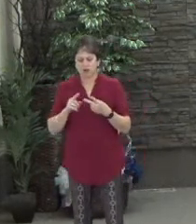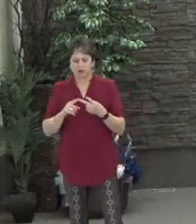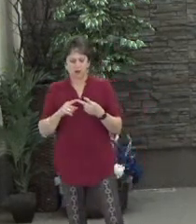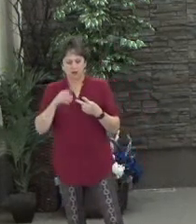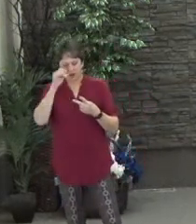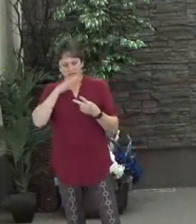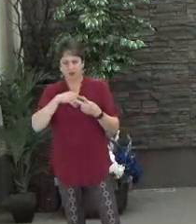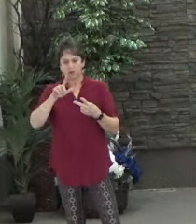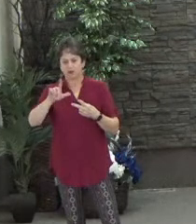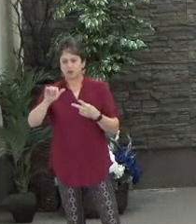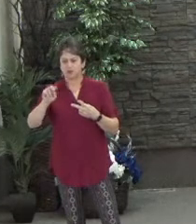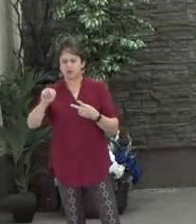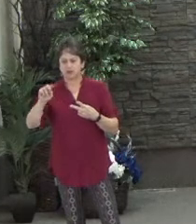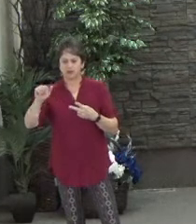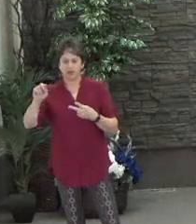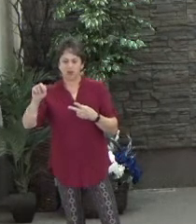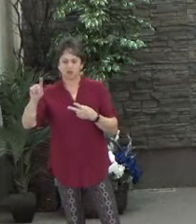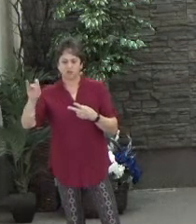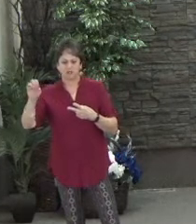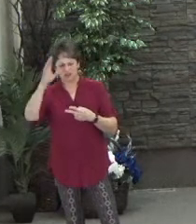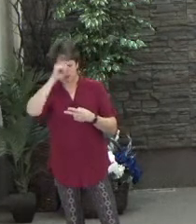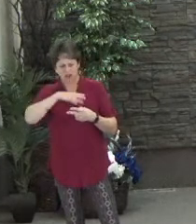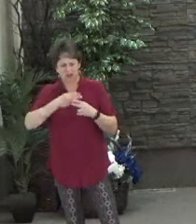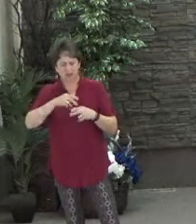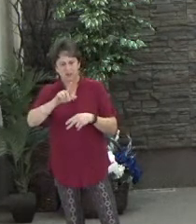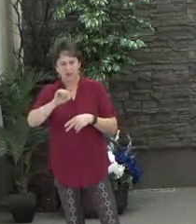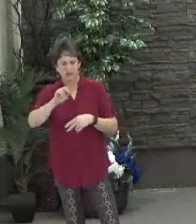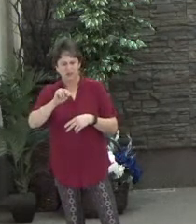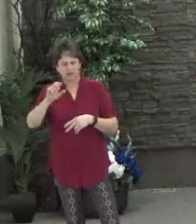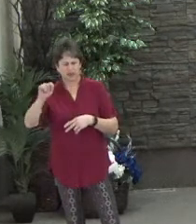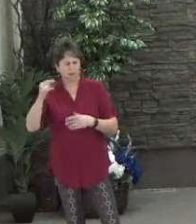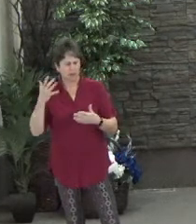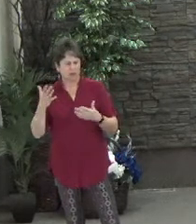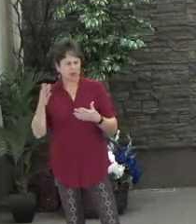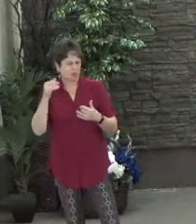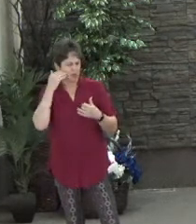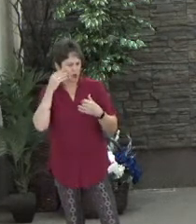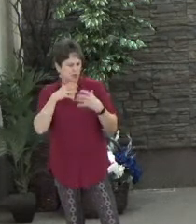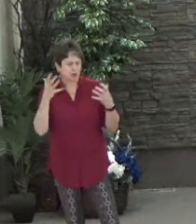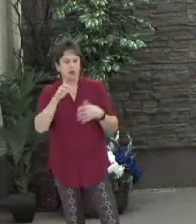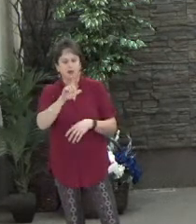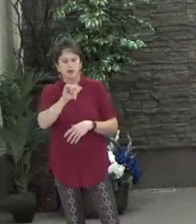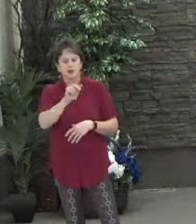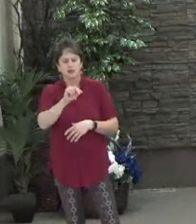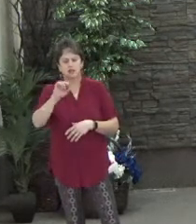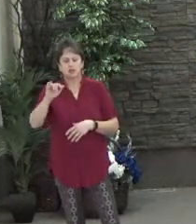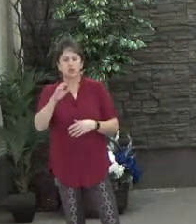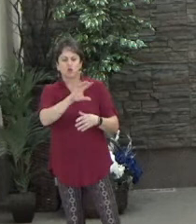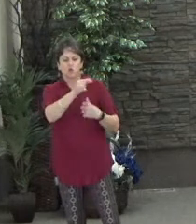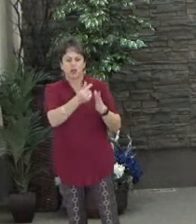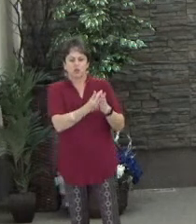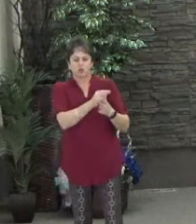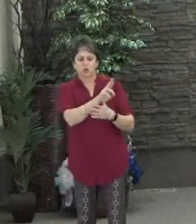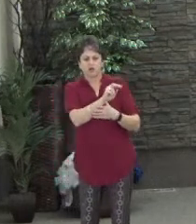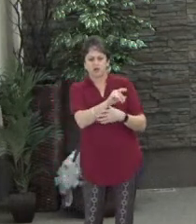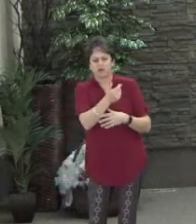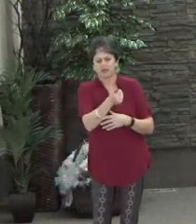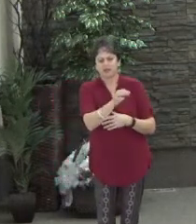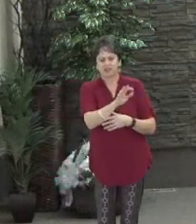a man named Lynn Anderson. This one may be slightly less familiar to some of you. Lynn Anderson graduated from Radville